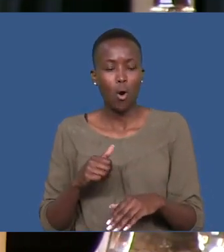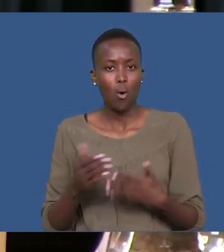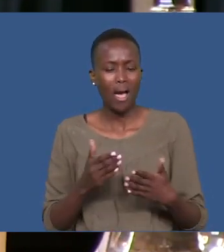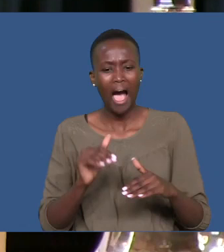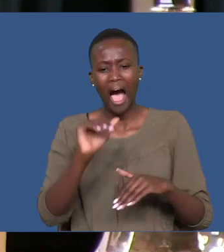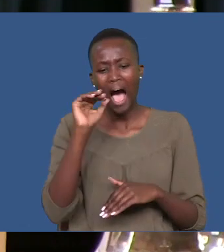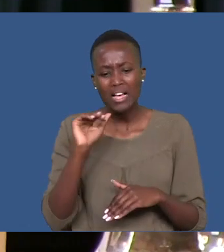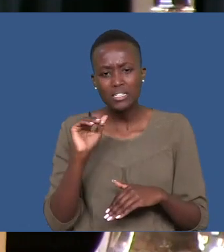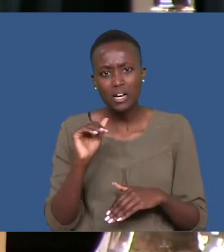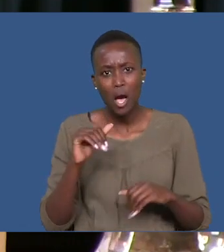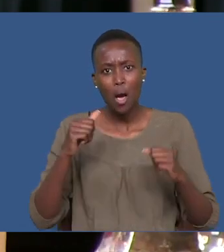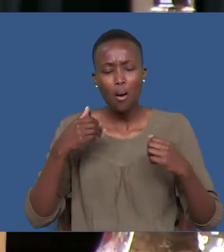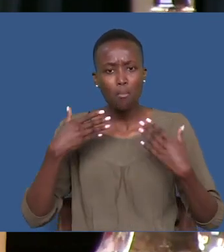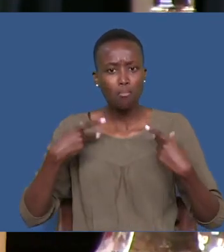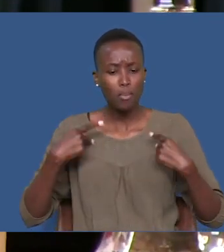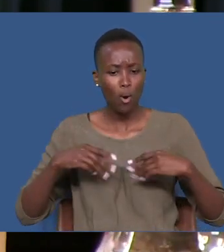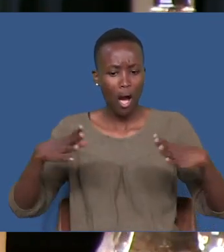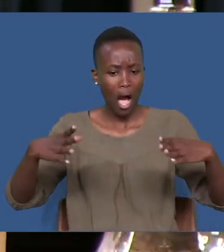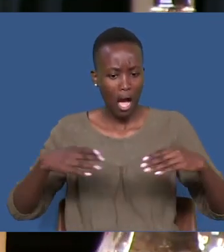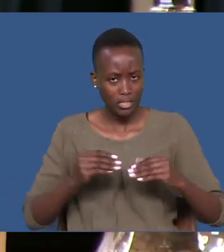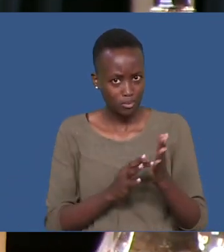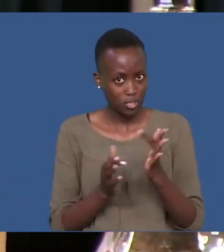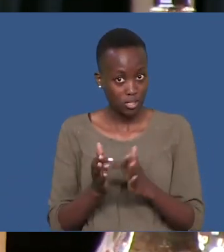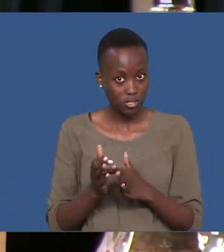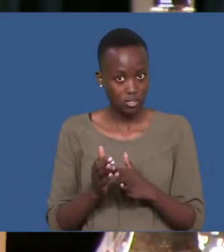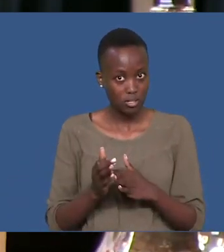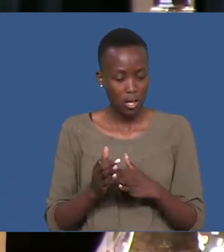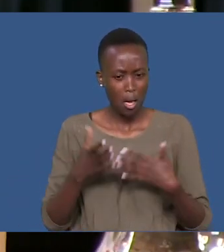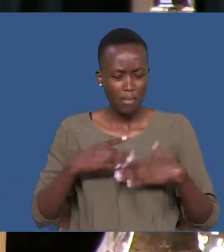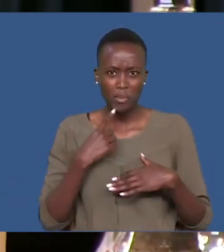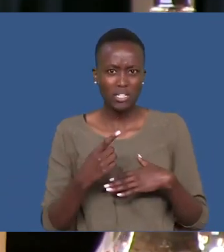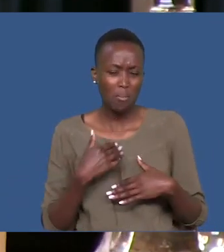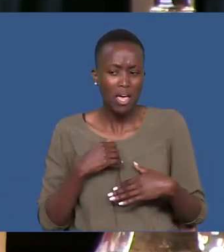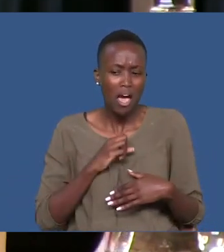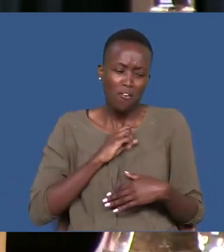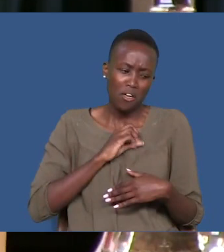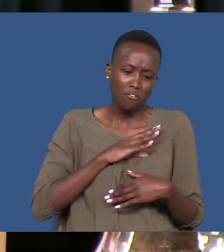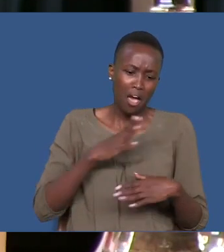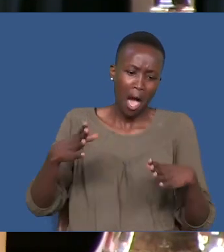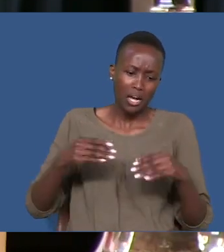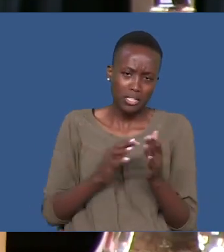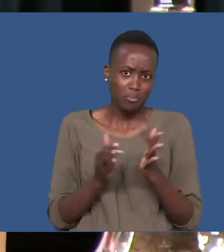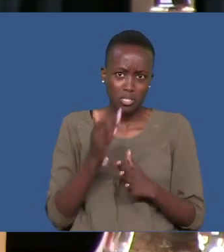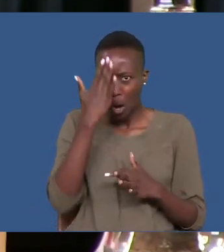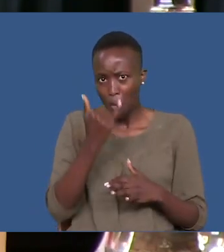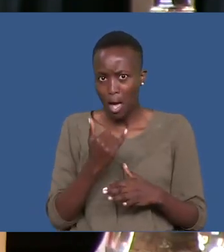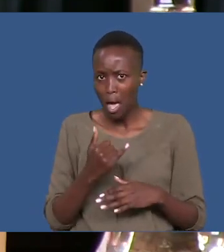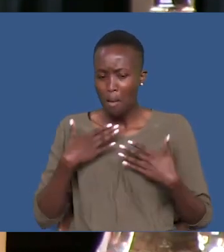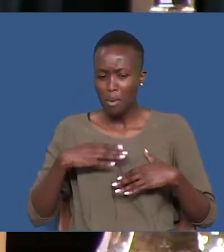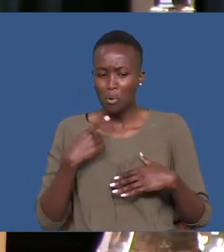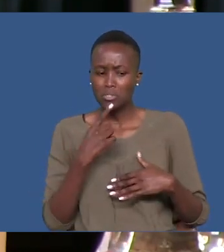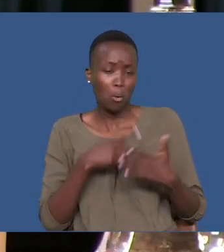not respond to the altar call because I was afraid of what my friends would think. Some other time, especially when you go to